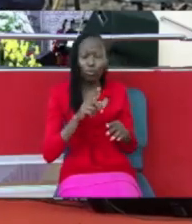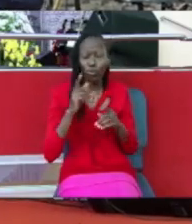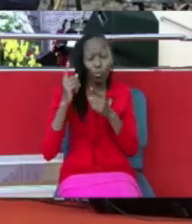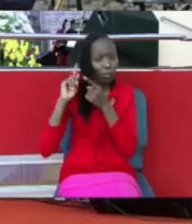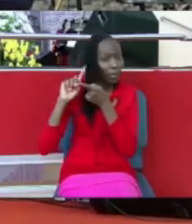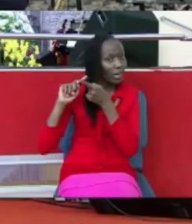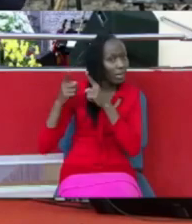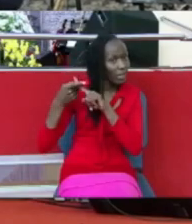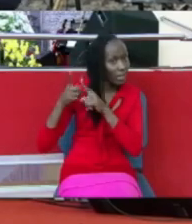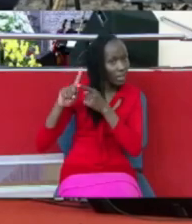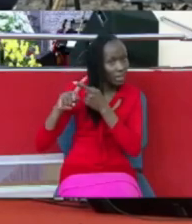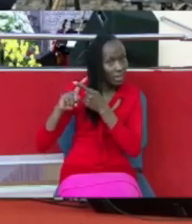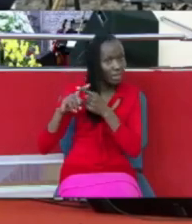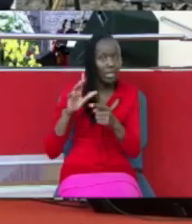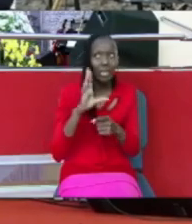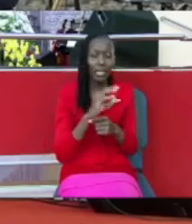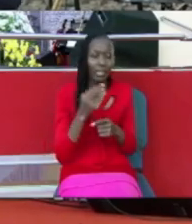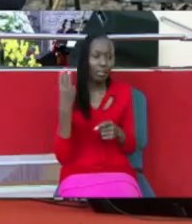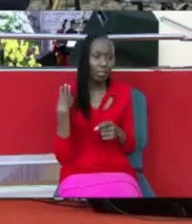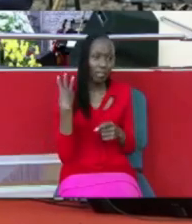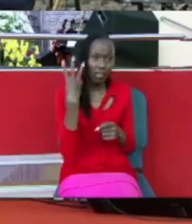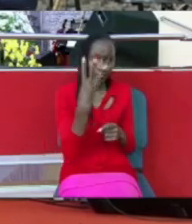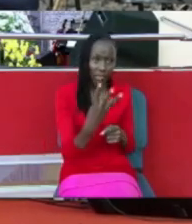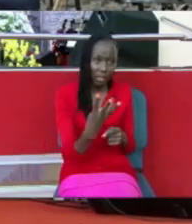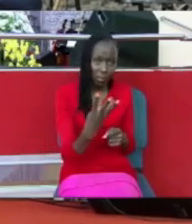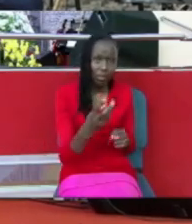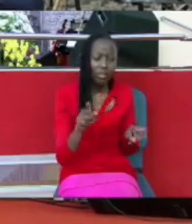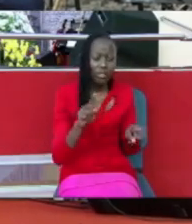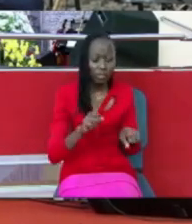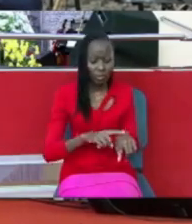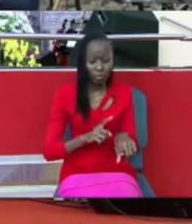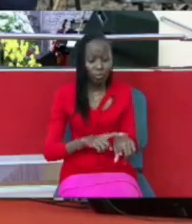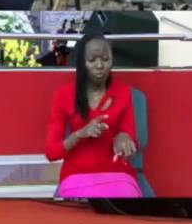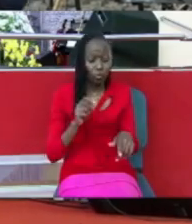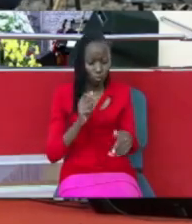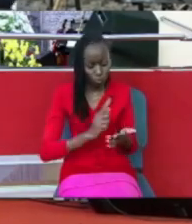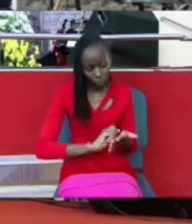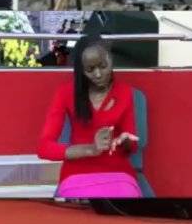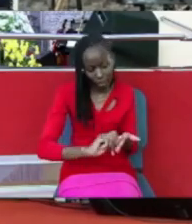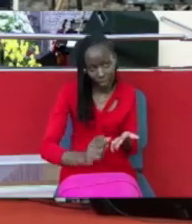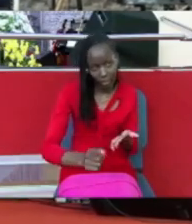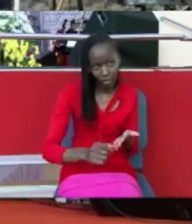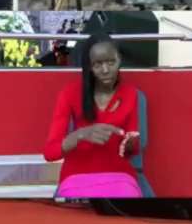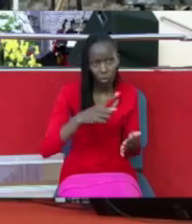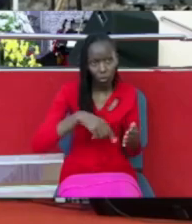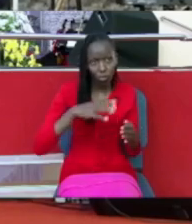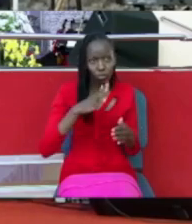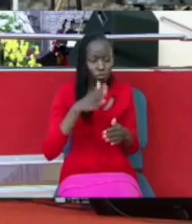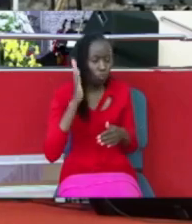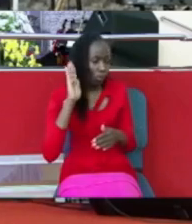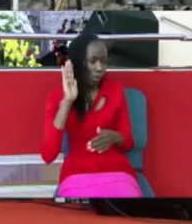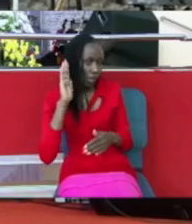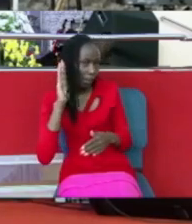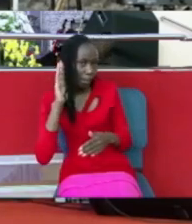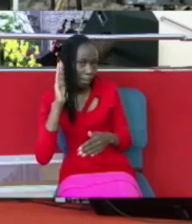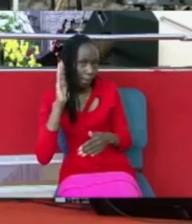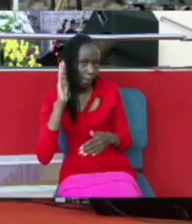pili unapolitafakari. And you hear it the third time as you write what you have just heard. Aha, na unaliusikia mara ya tatu